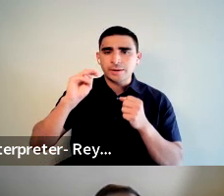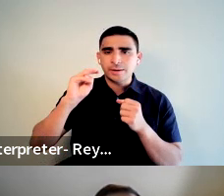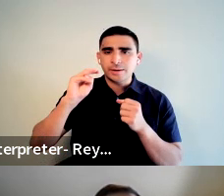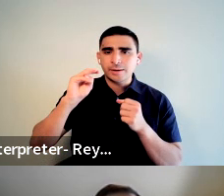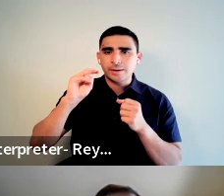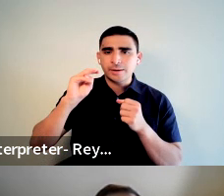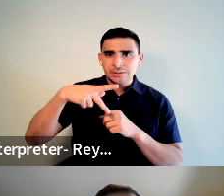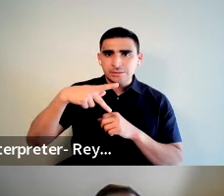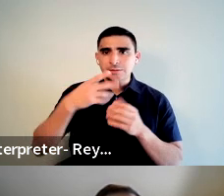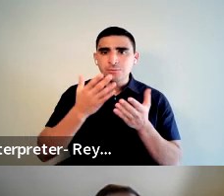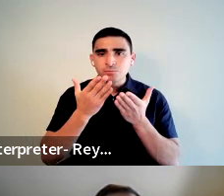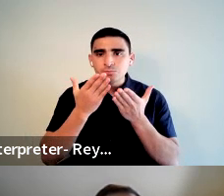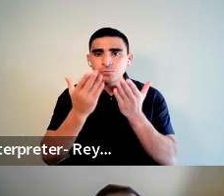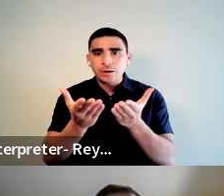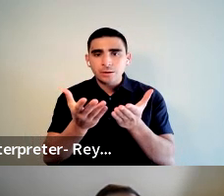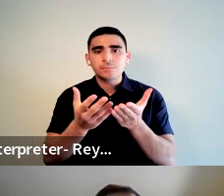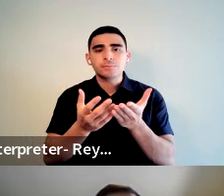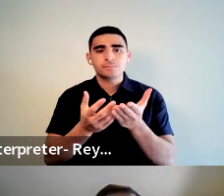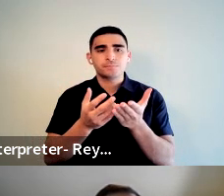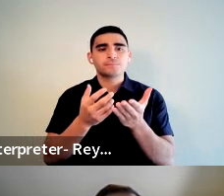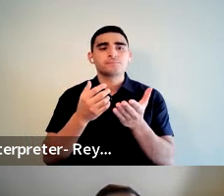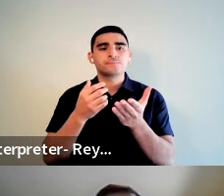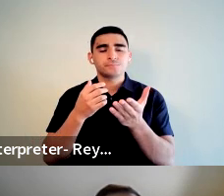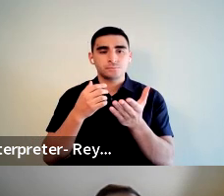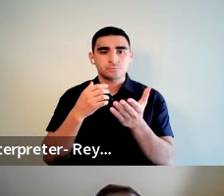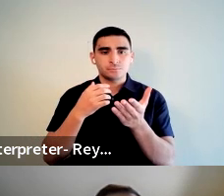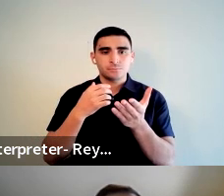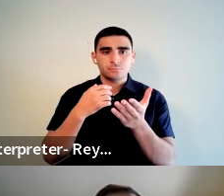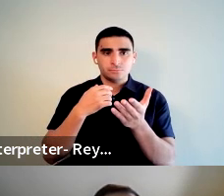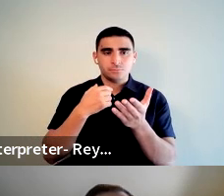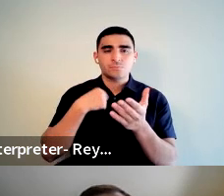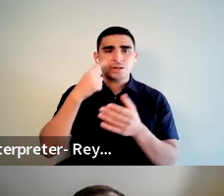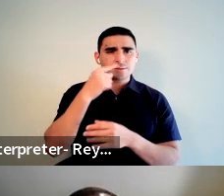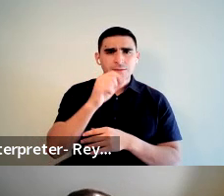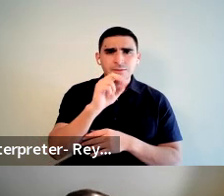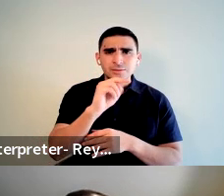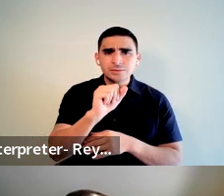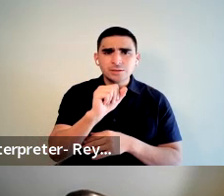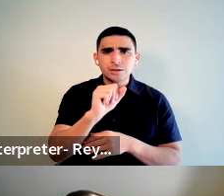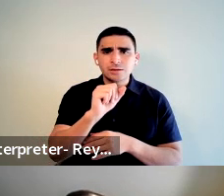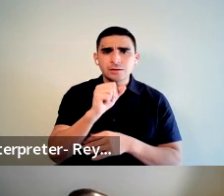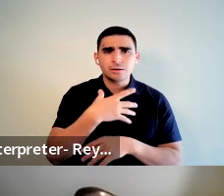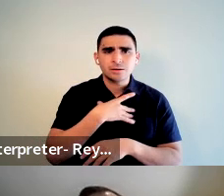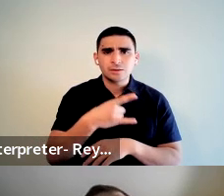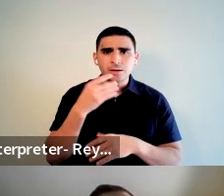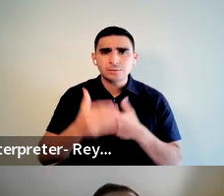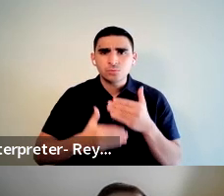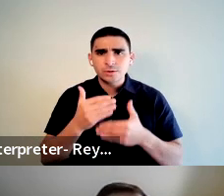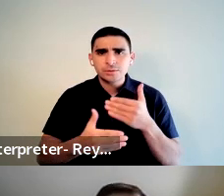and secondary trauma workshops. So I do think, Jen, I loved your idea about this